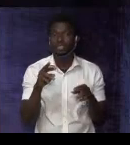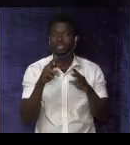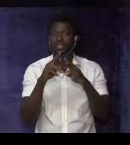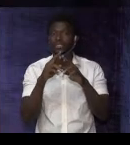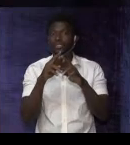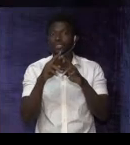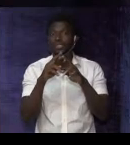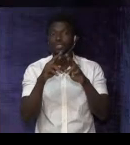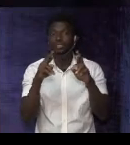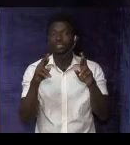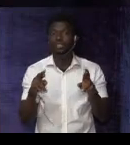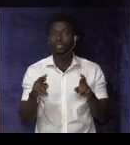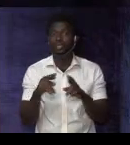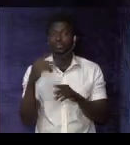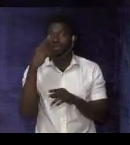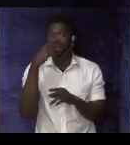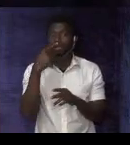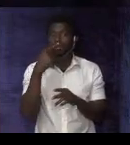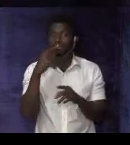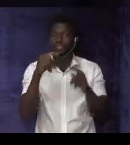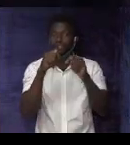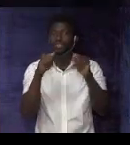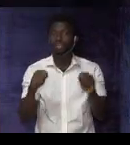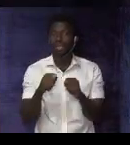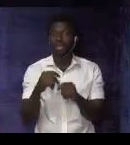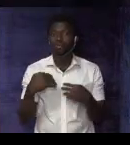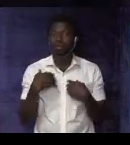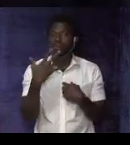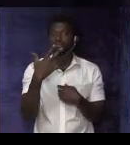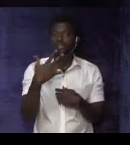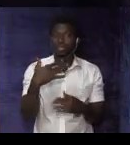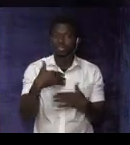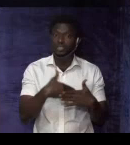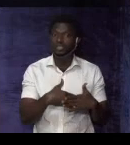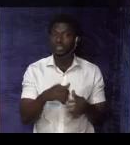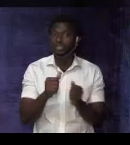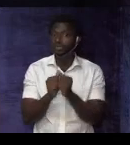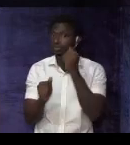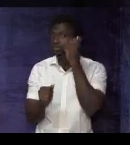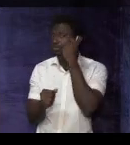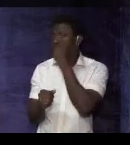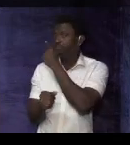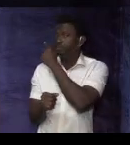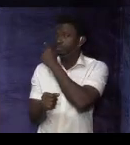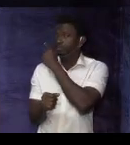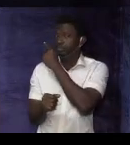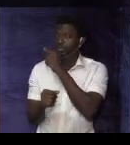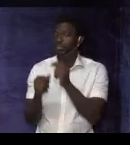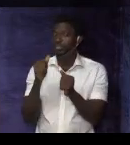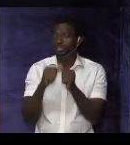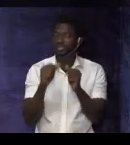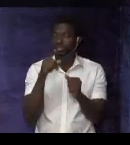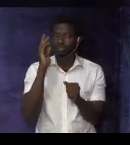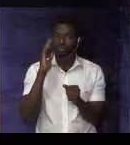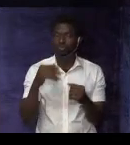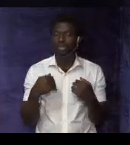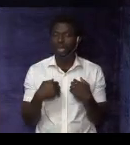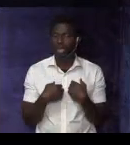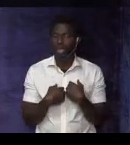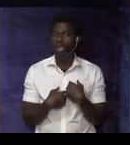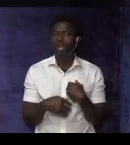3 rectangular faces because a triangle has 3 sides, and for each of the sides you will end up with a rectangle. Look at this one here.